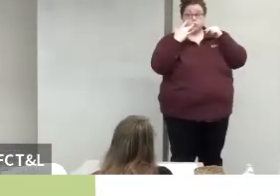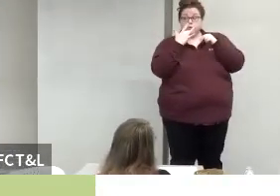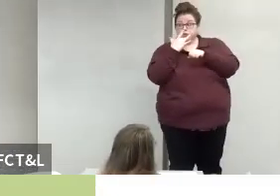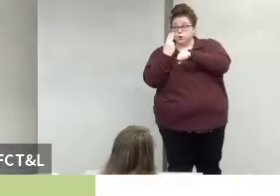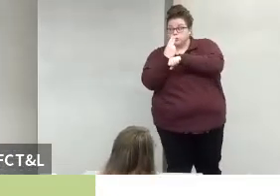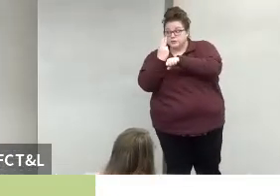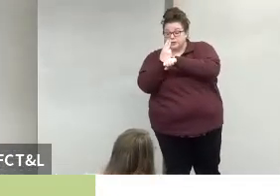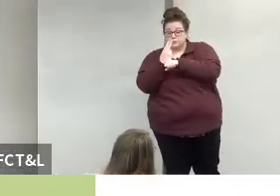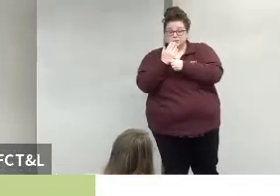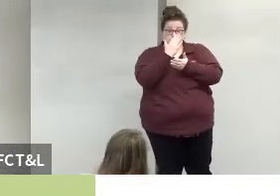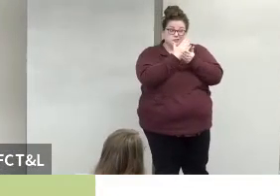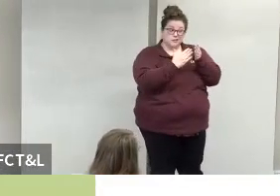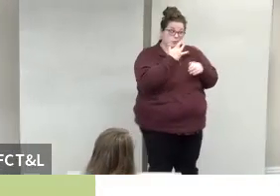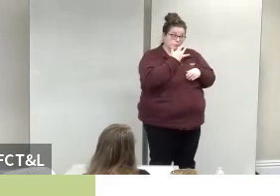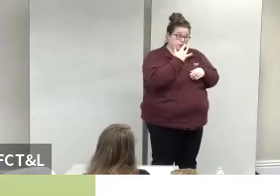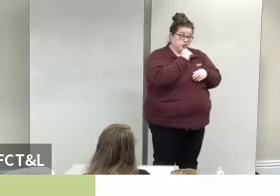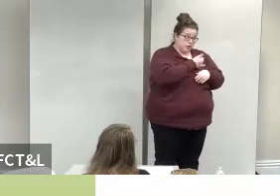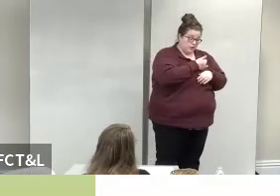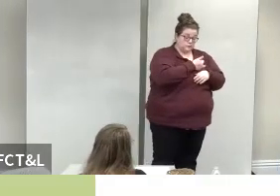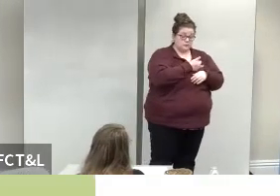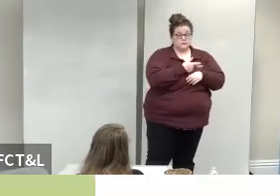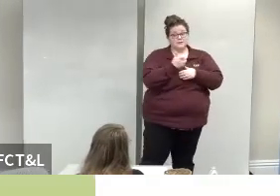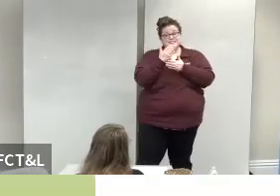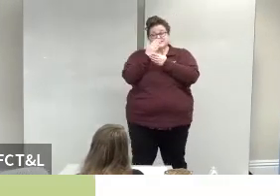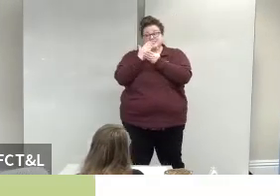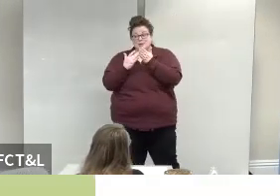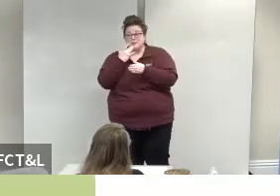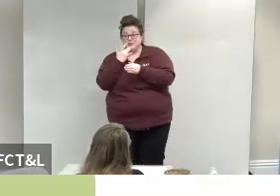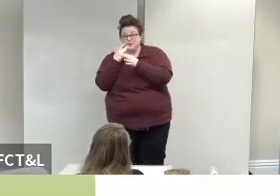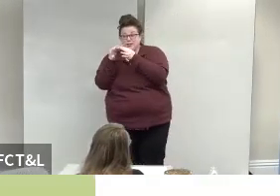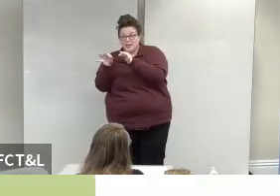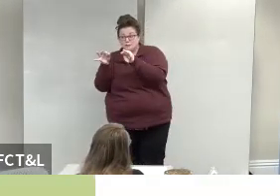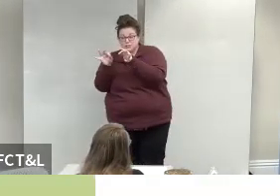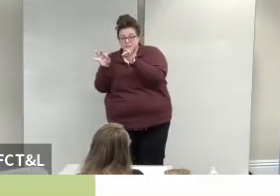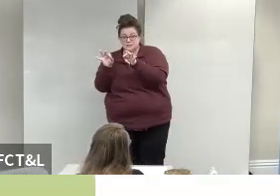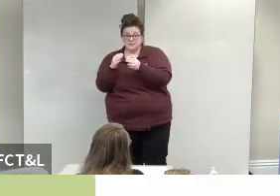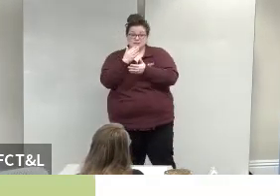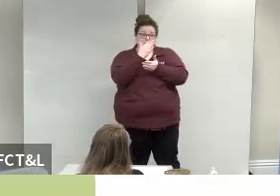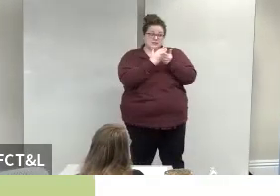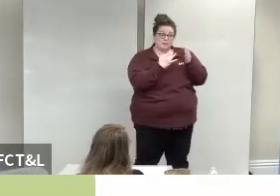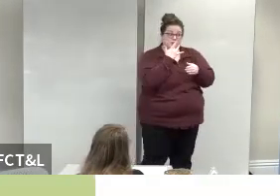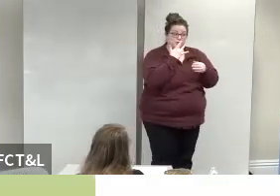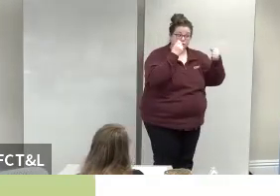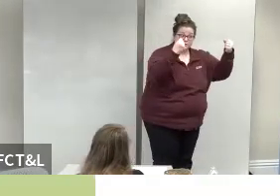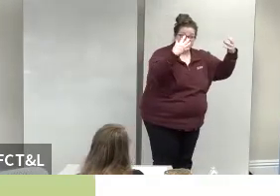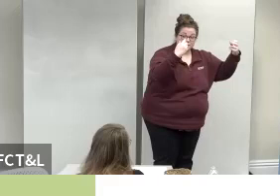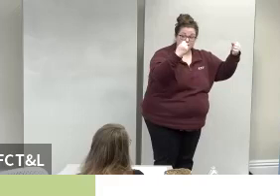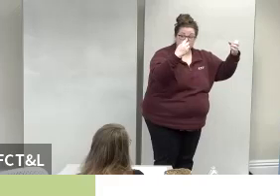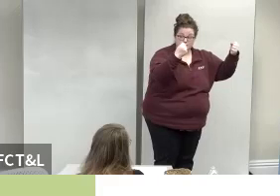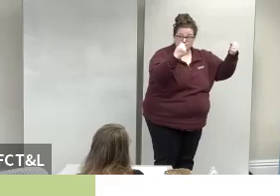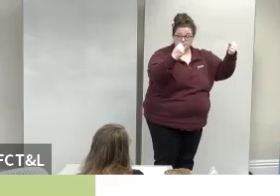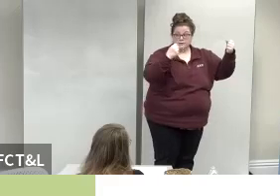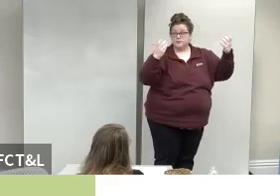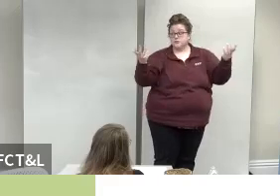or implants, and some prefer to have them, some do not. Some prefer captioning,